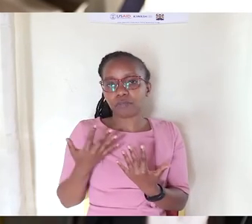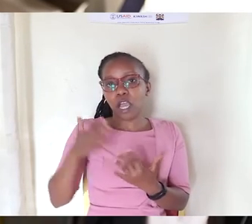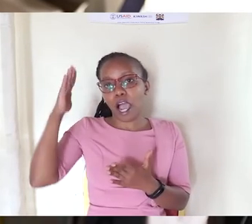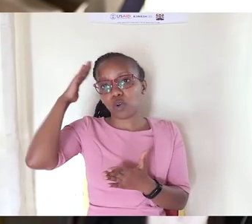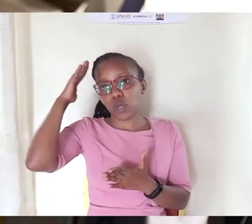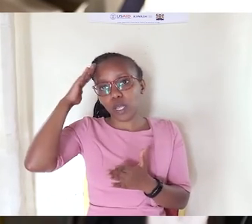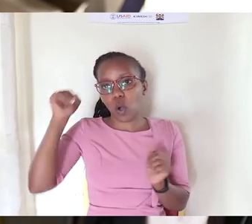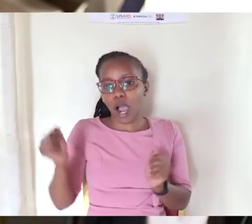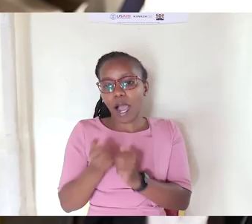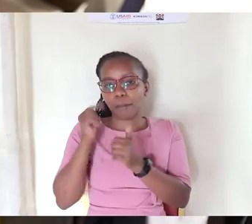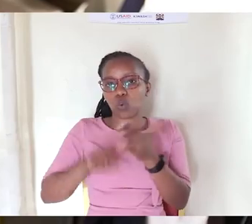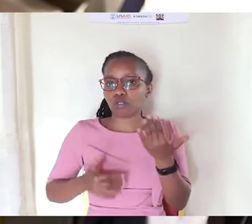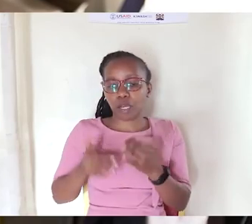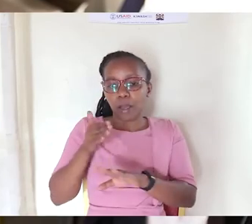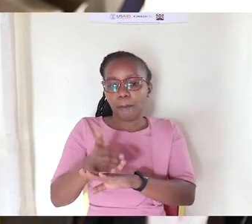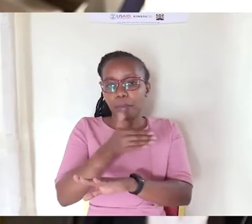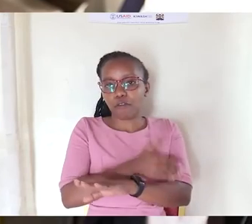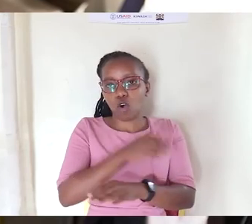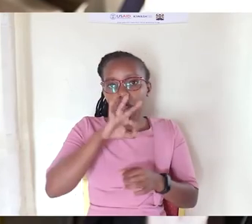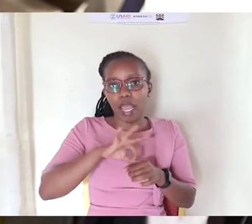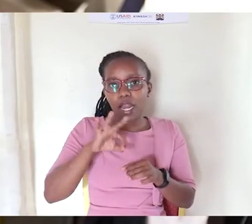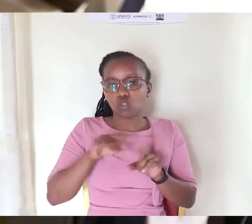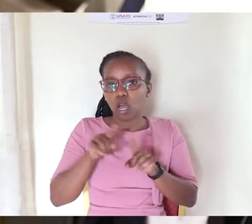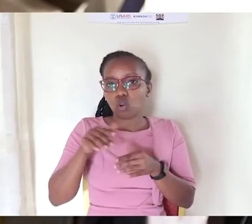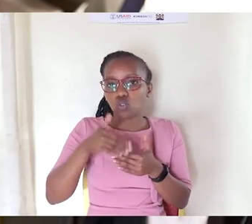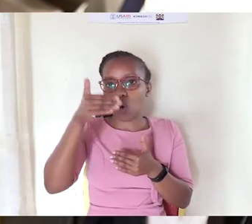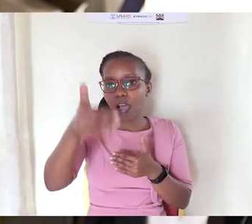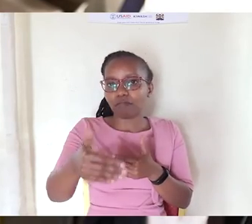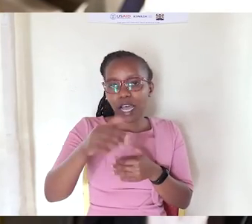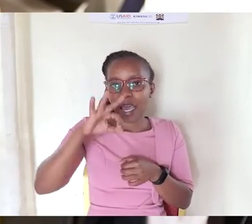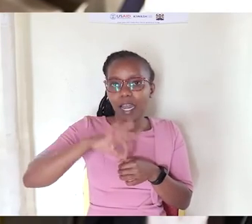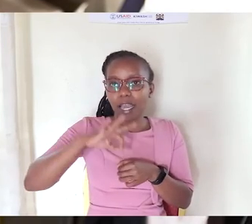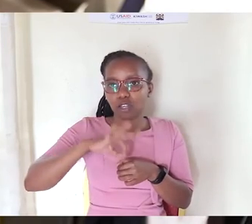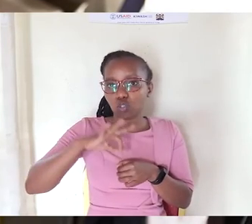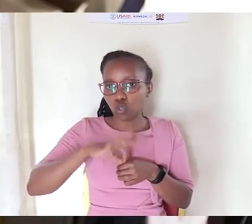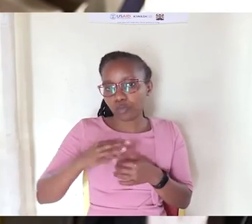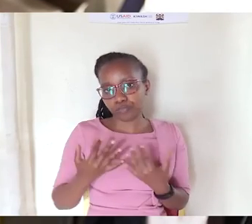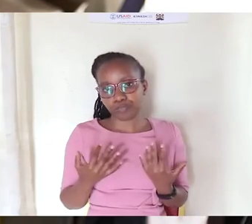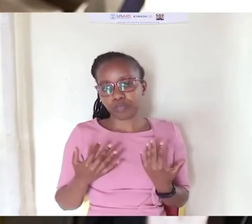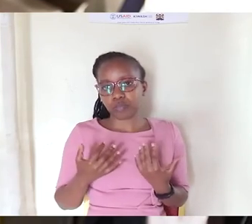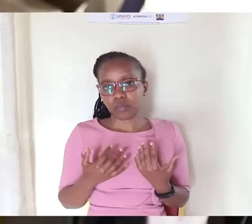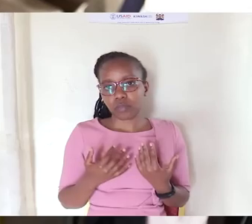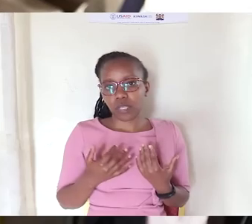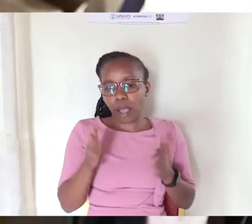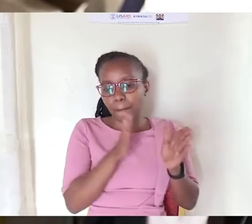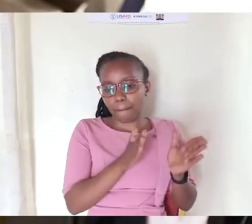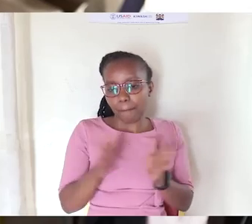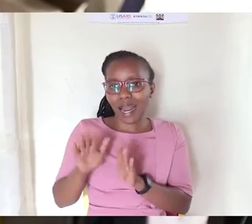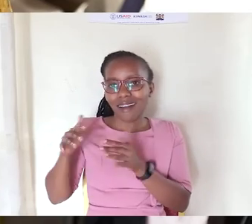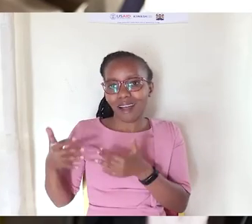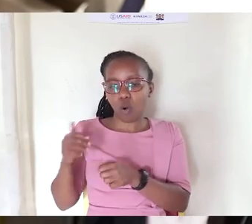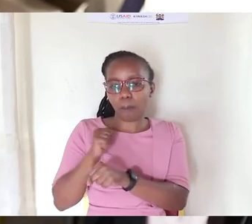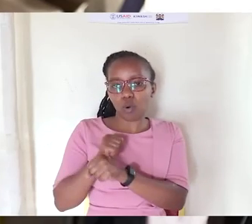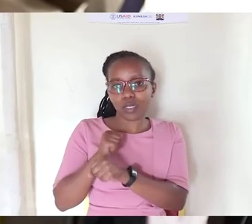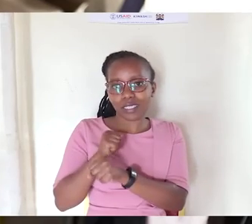out, pre-general election and post. By designing how we want to be protected,